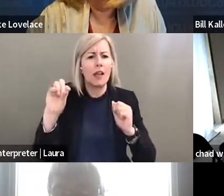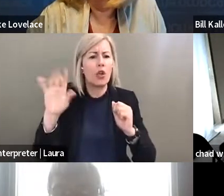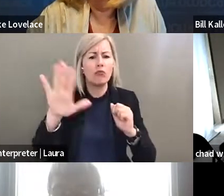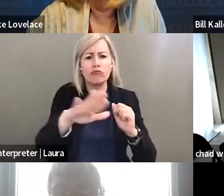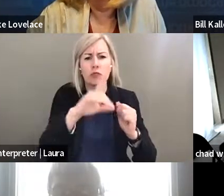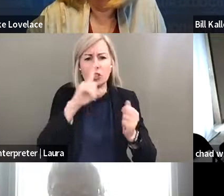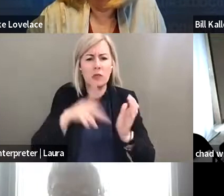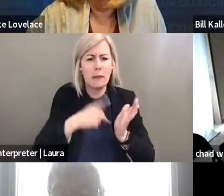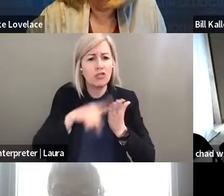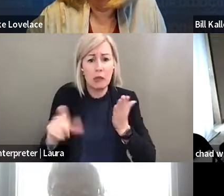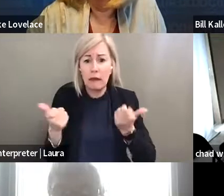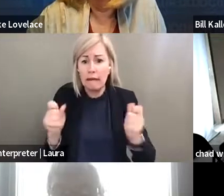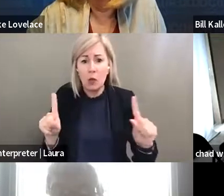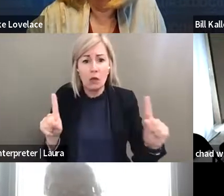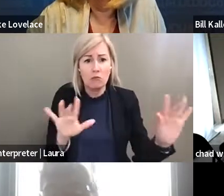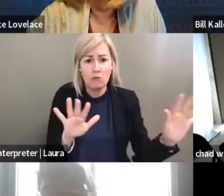here.